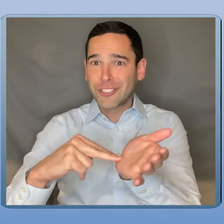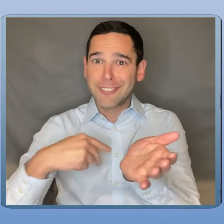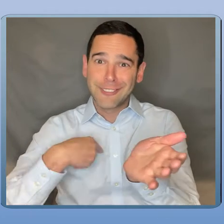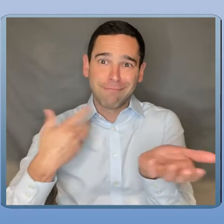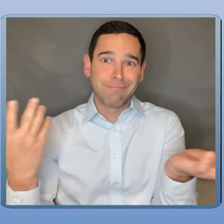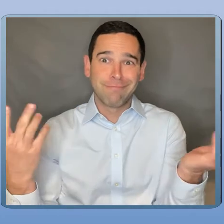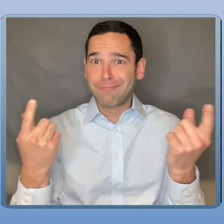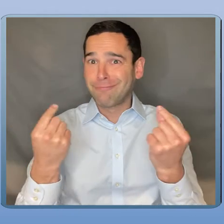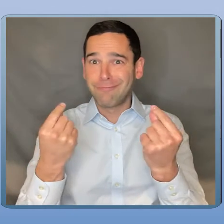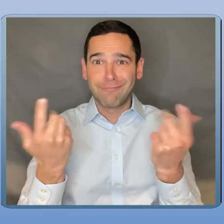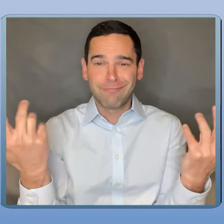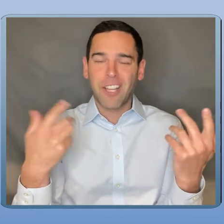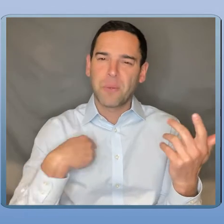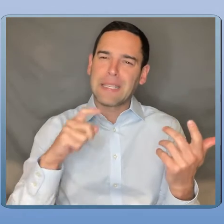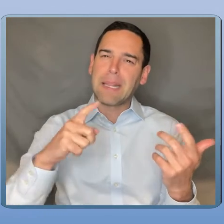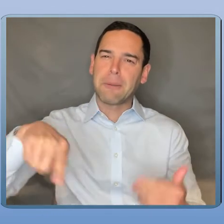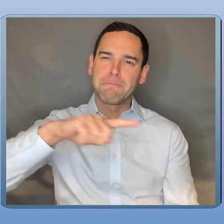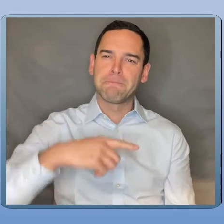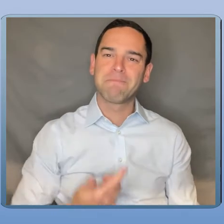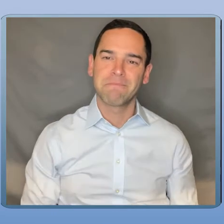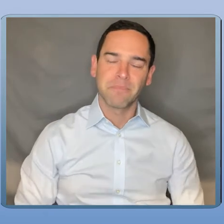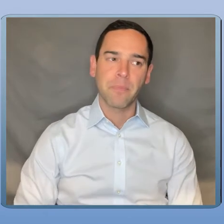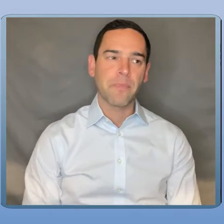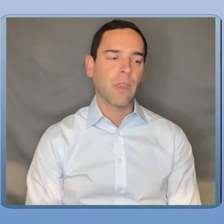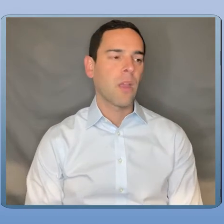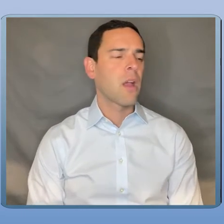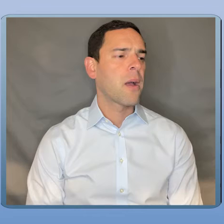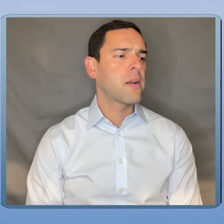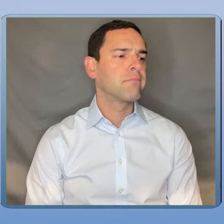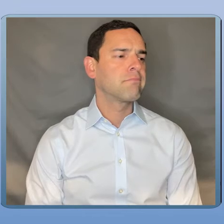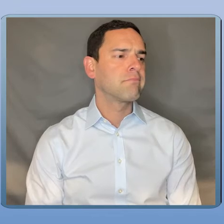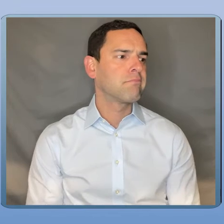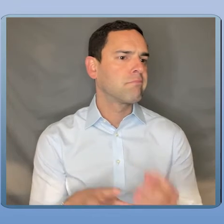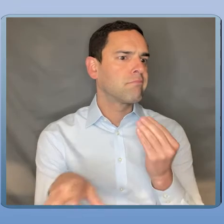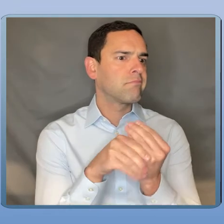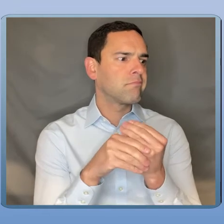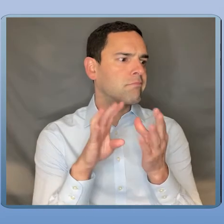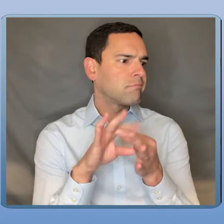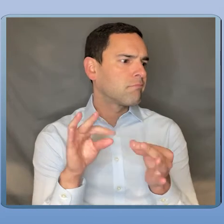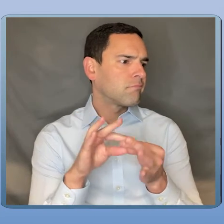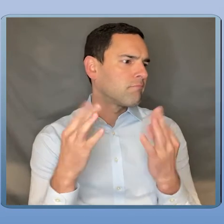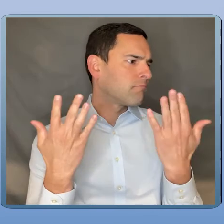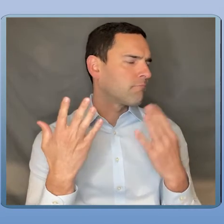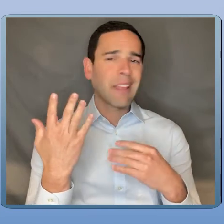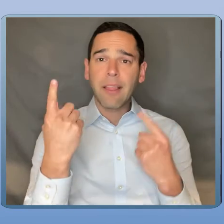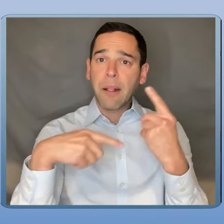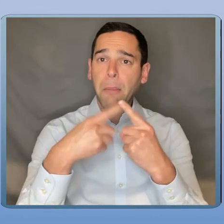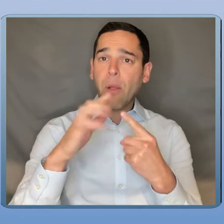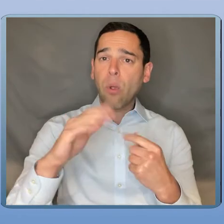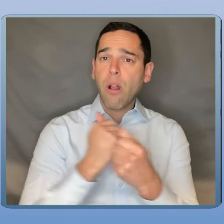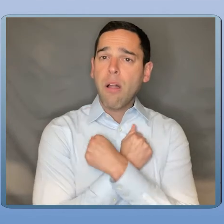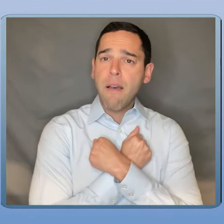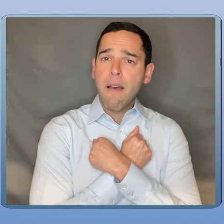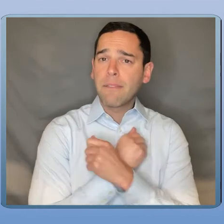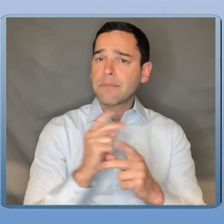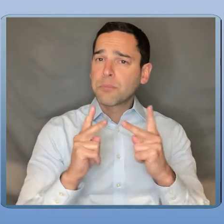we need our doctors and nurses. We wouldn't know what to do. The only thing I can say is just think of